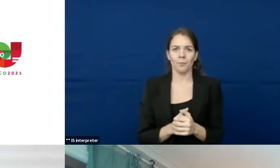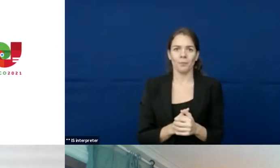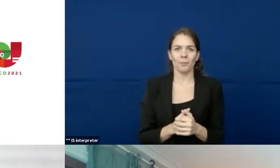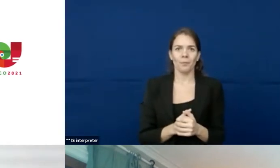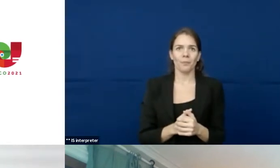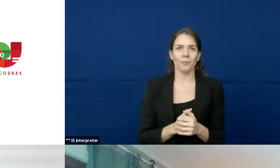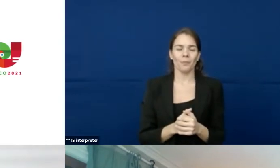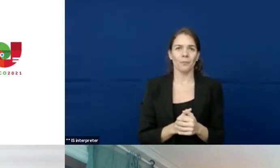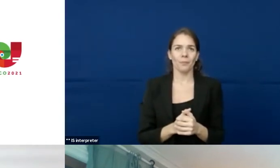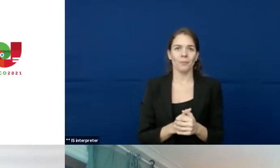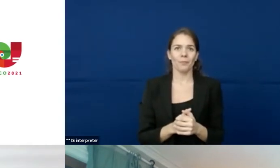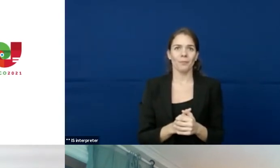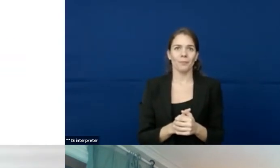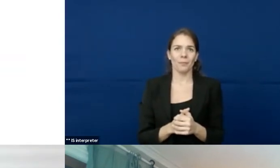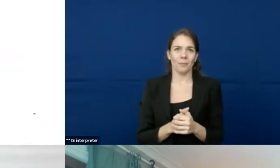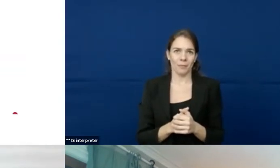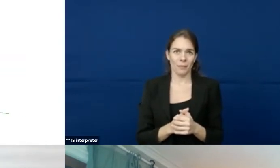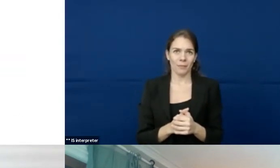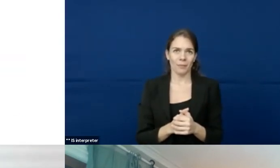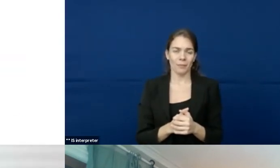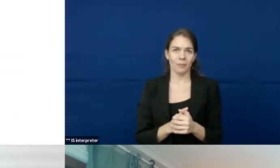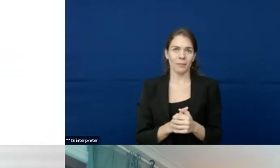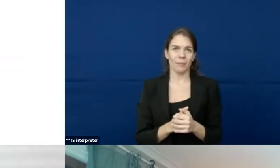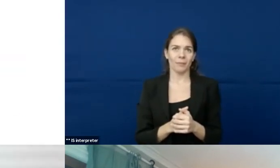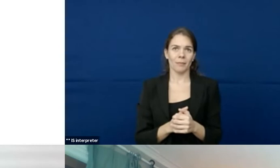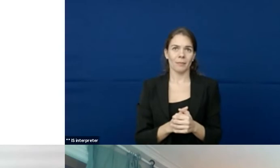can share the results.